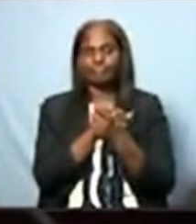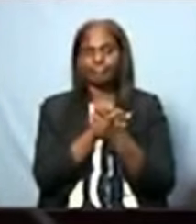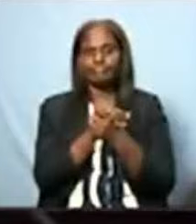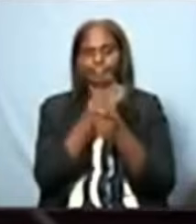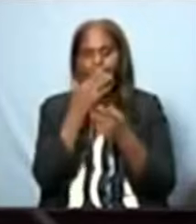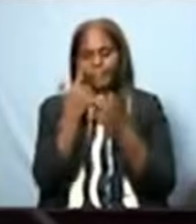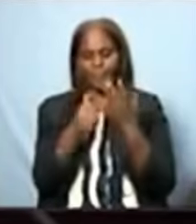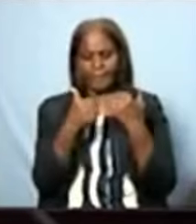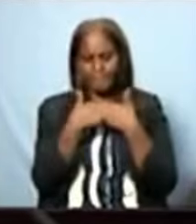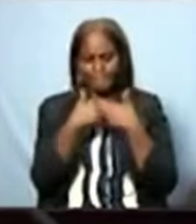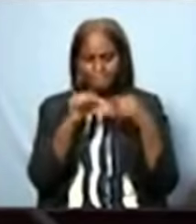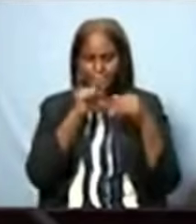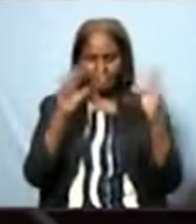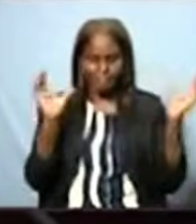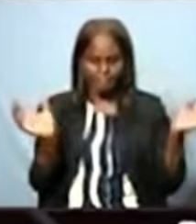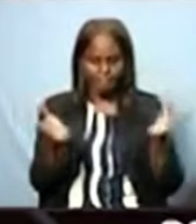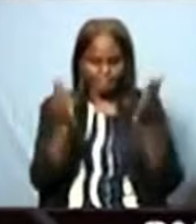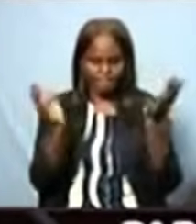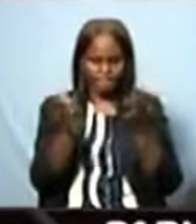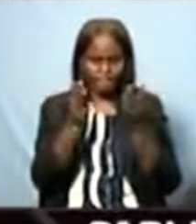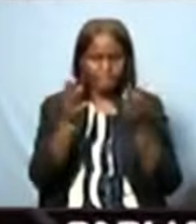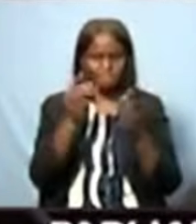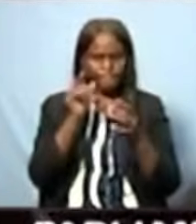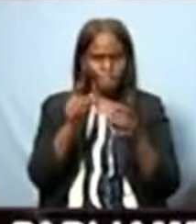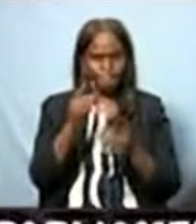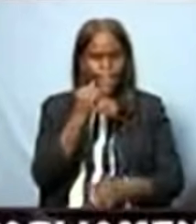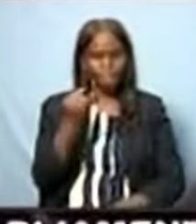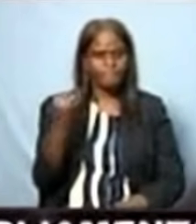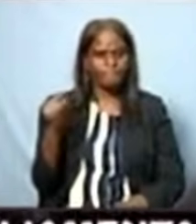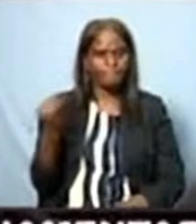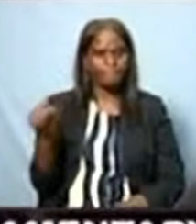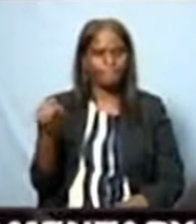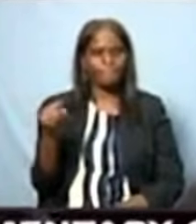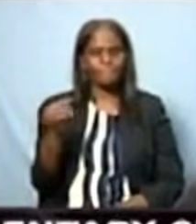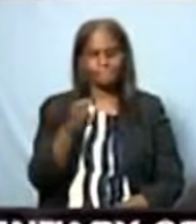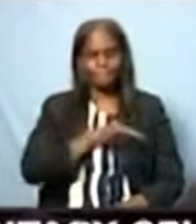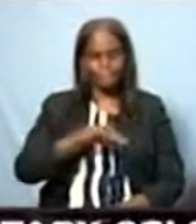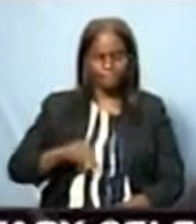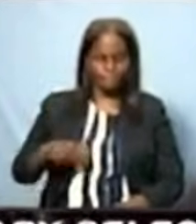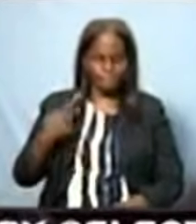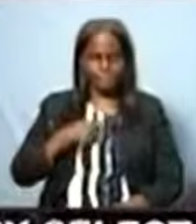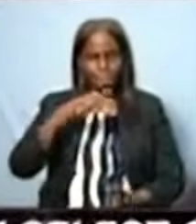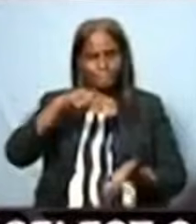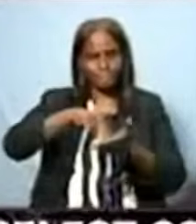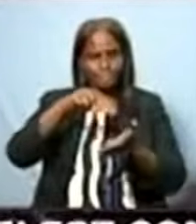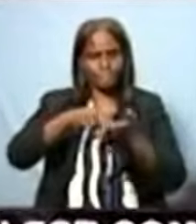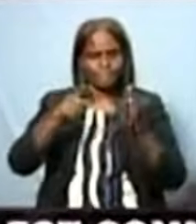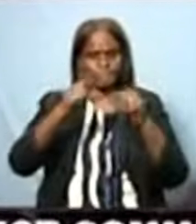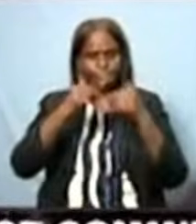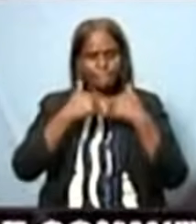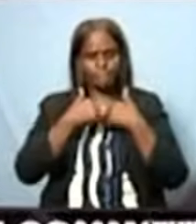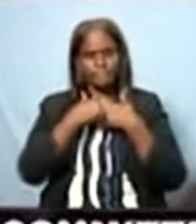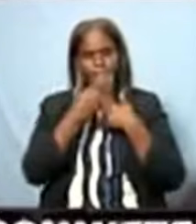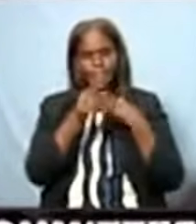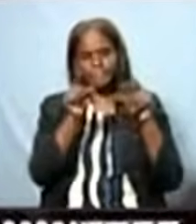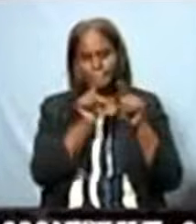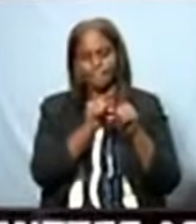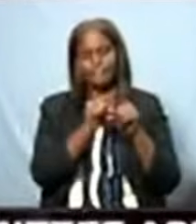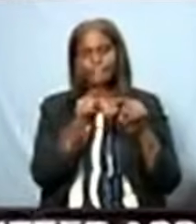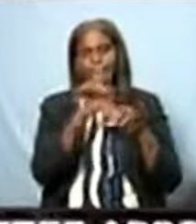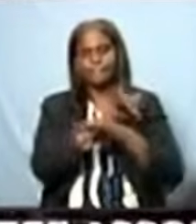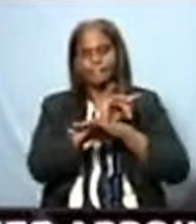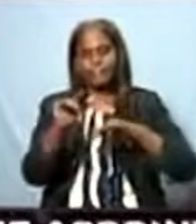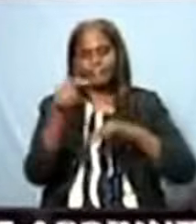they should not encourage the issue of the member of parliament standing when there is that particular